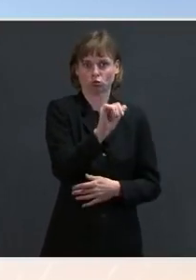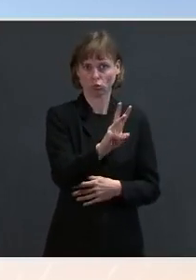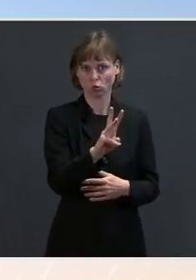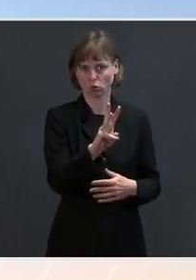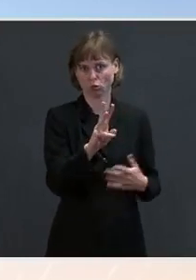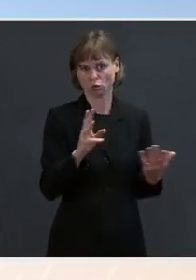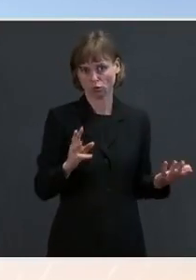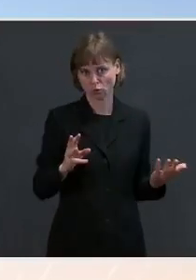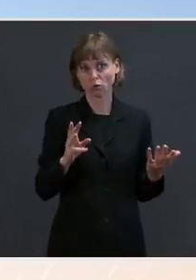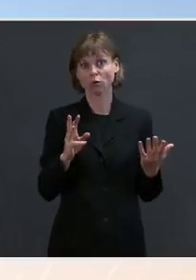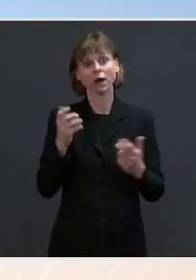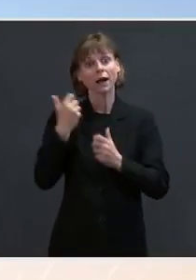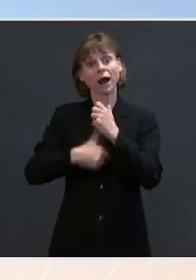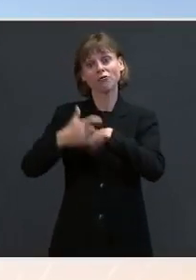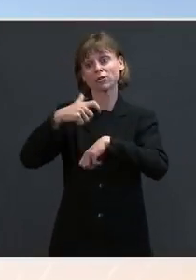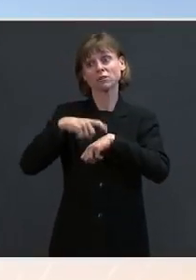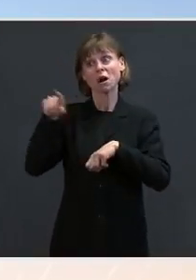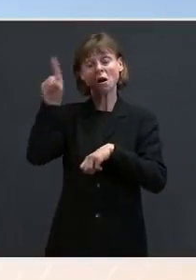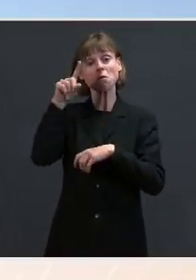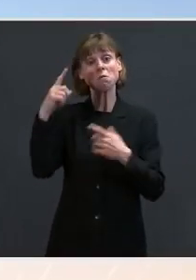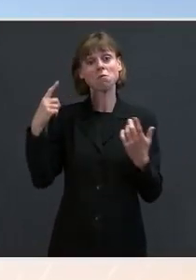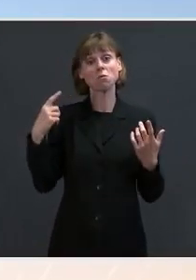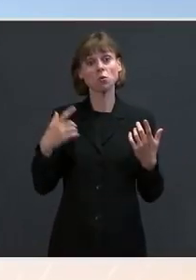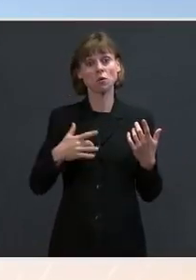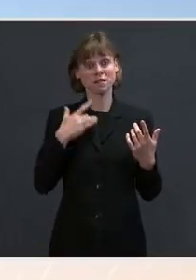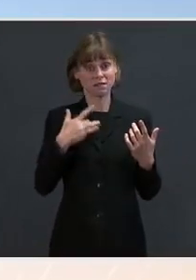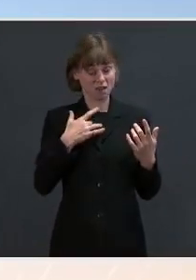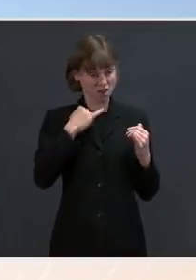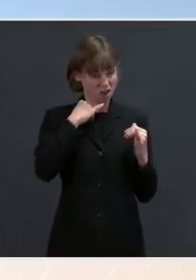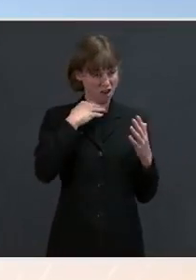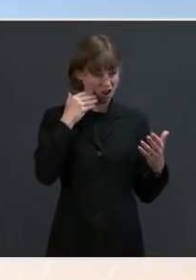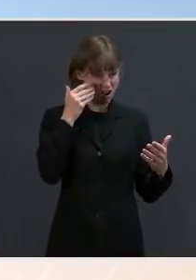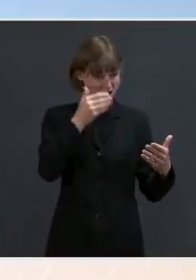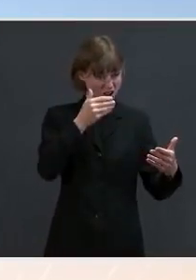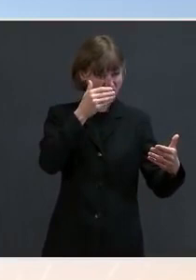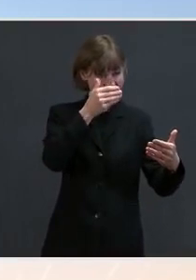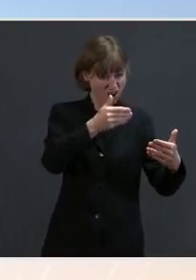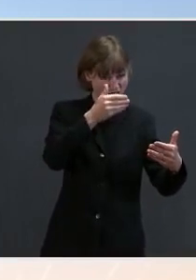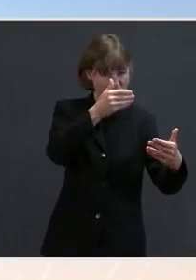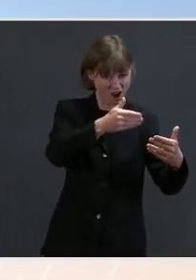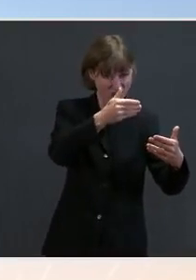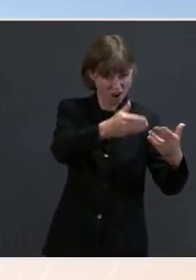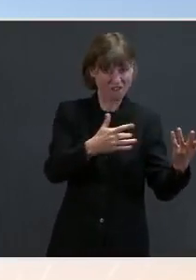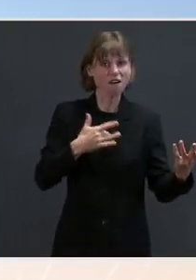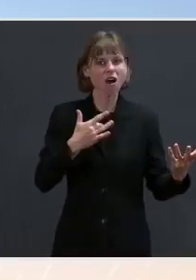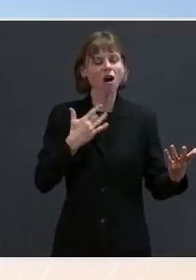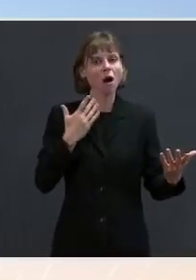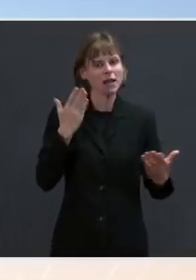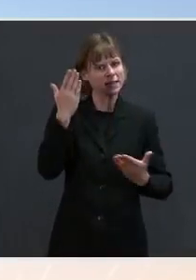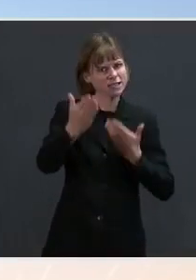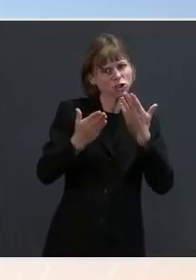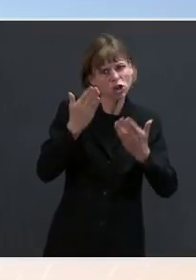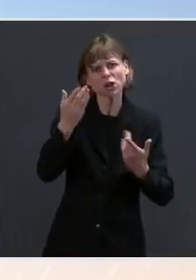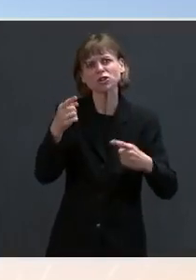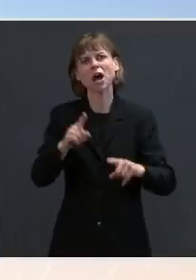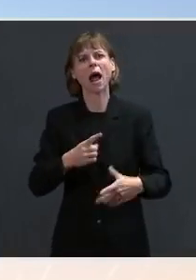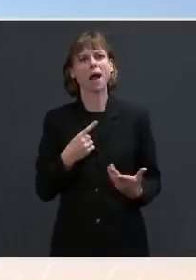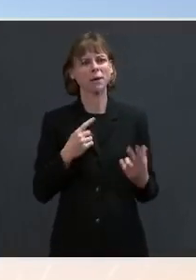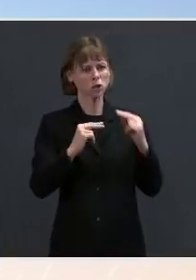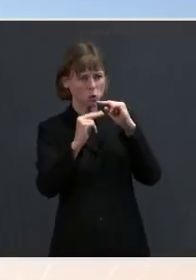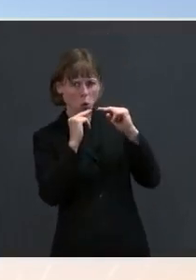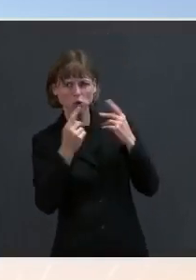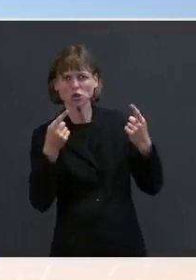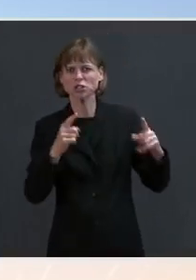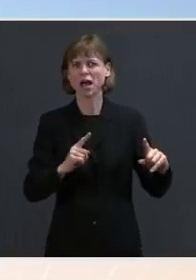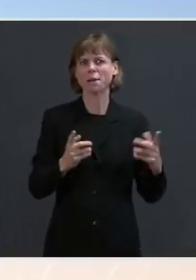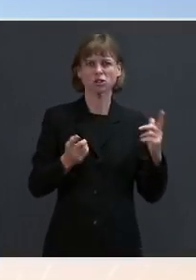final stage, which we feel we are in now, there are suggestions, there are changes, there are negotiations between even different